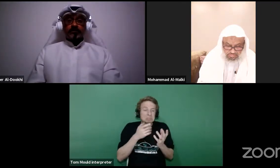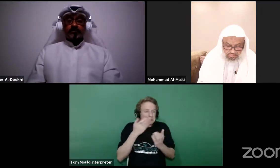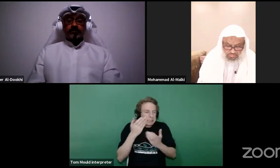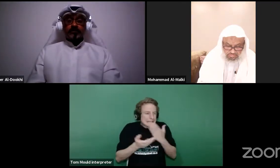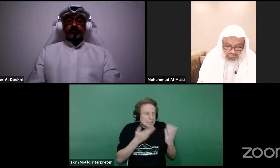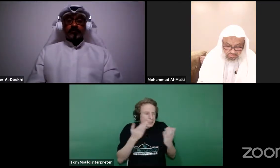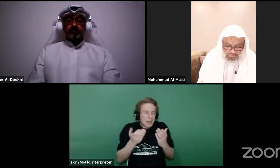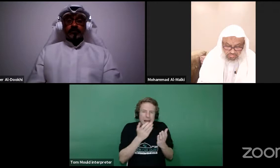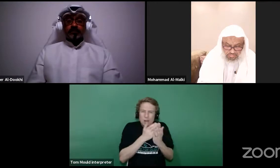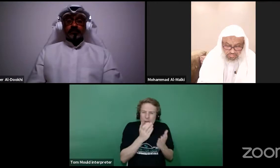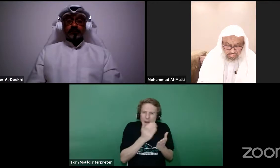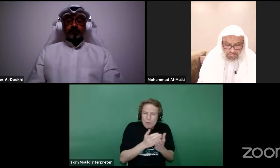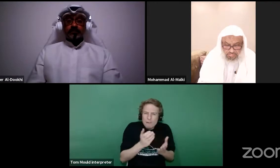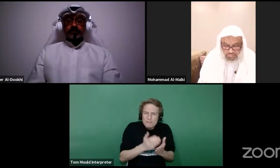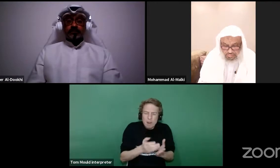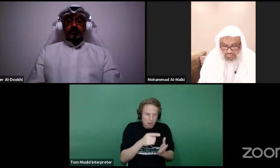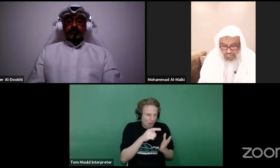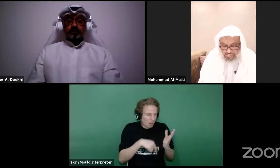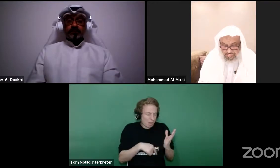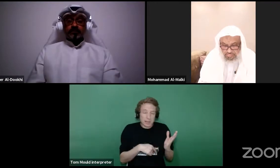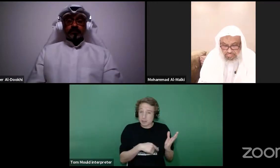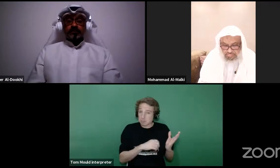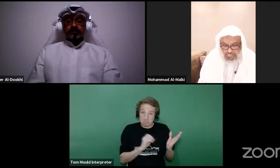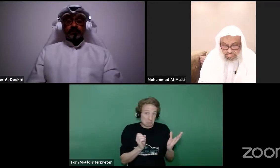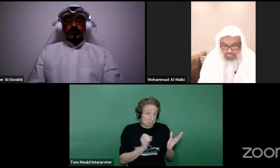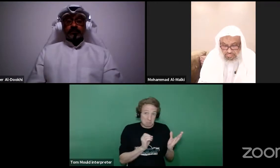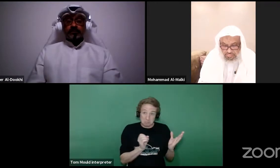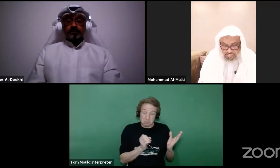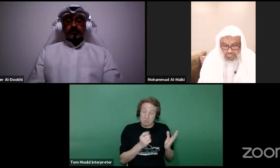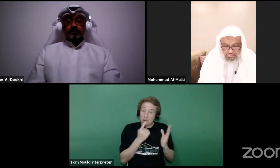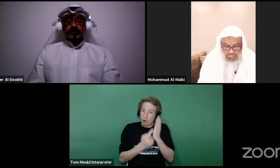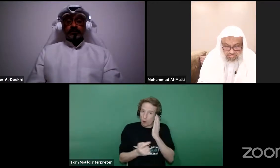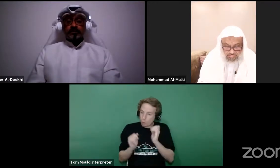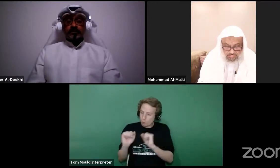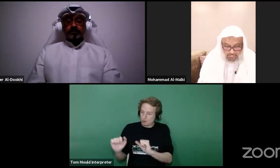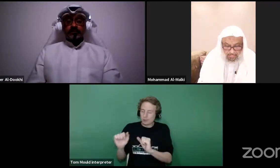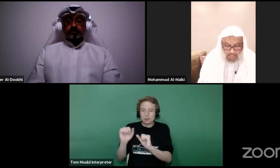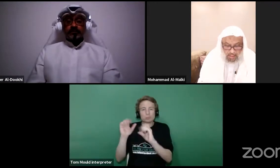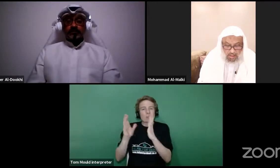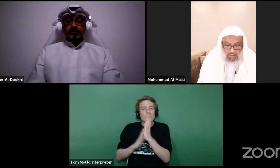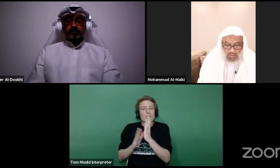it, or that which his companions explained it.